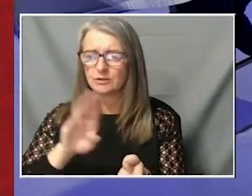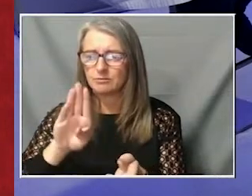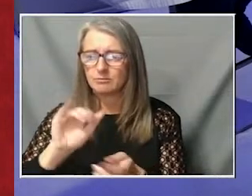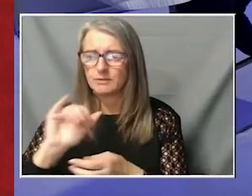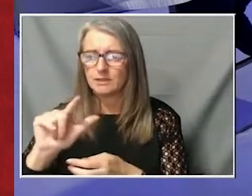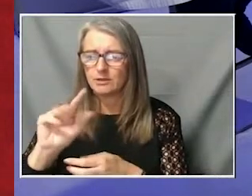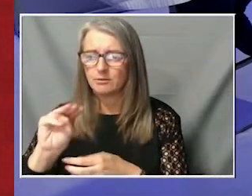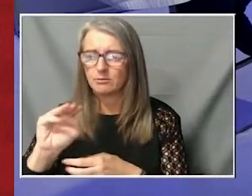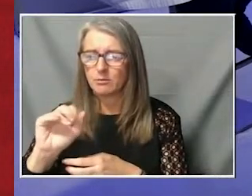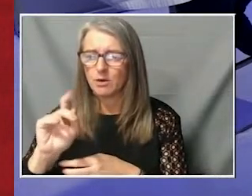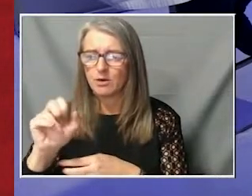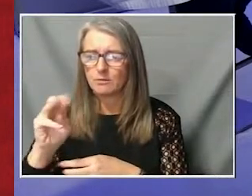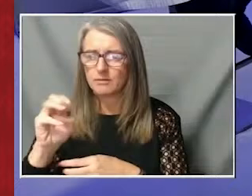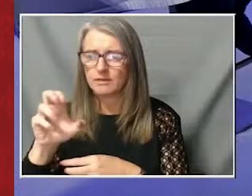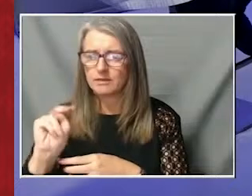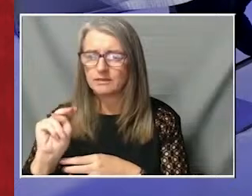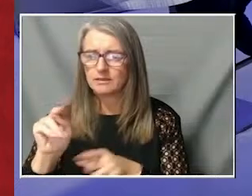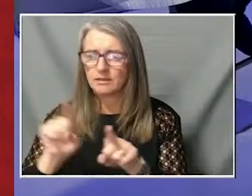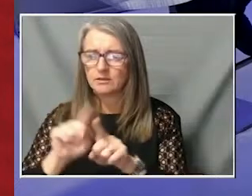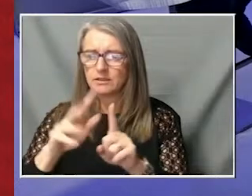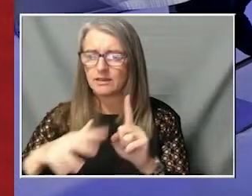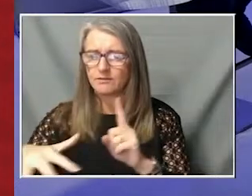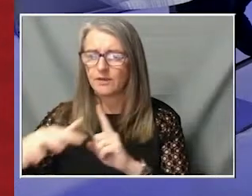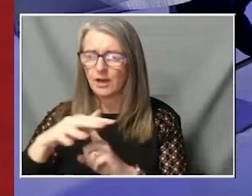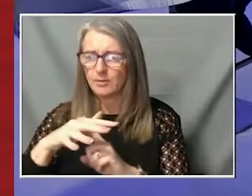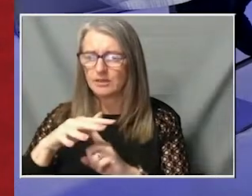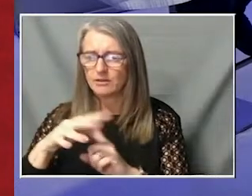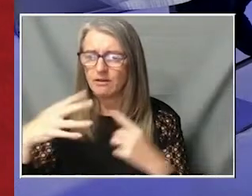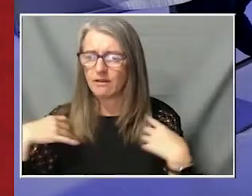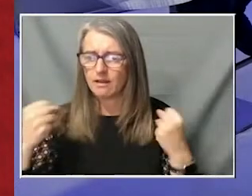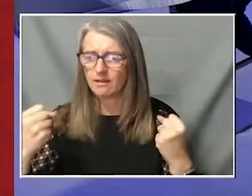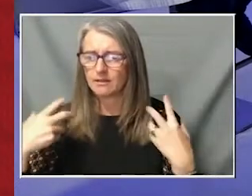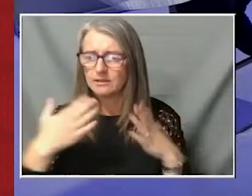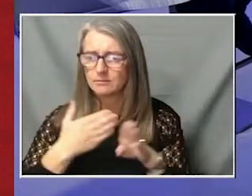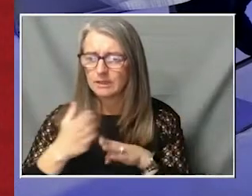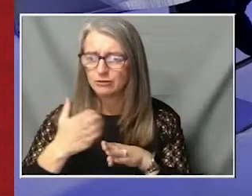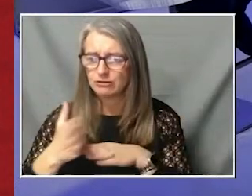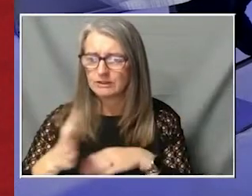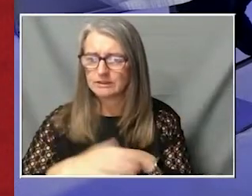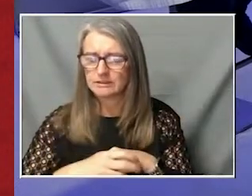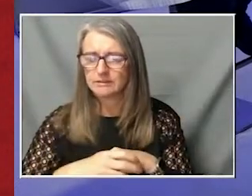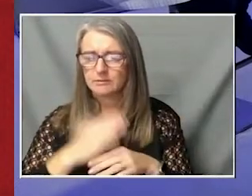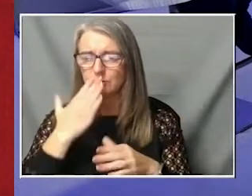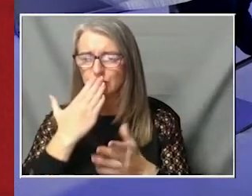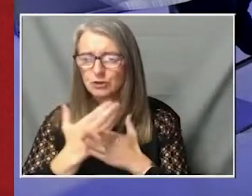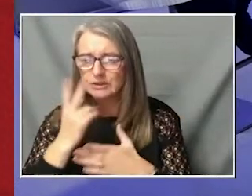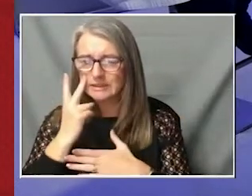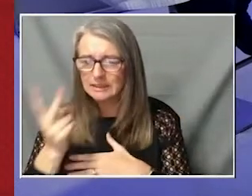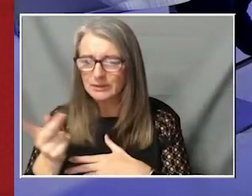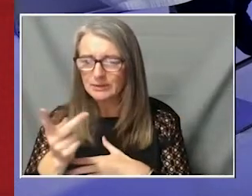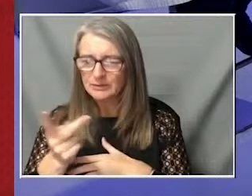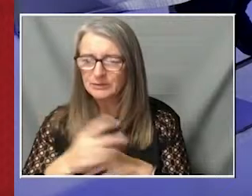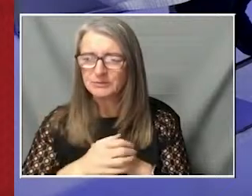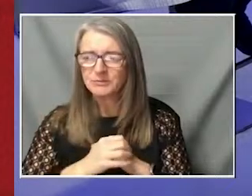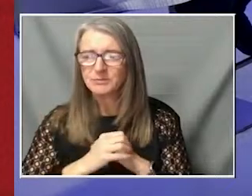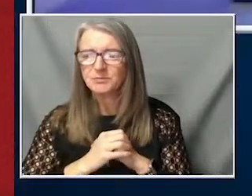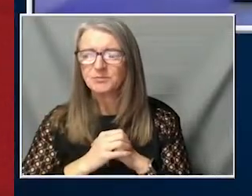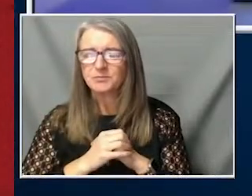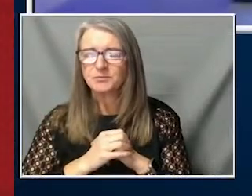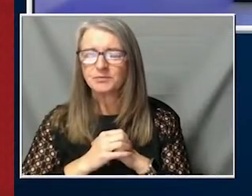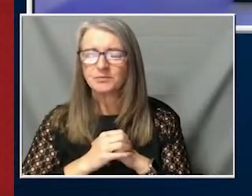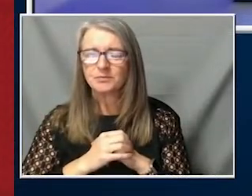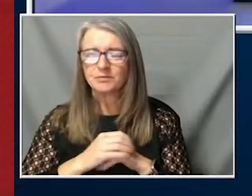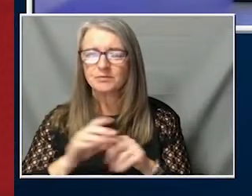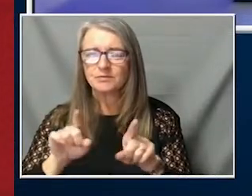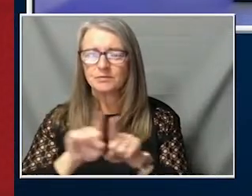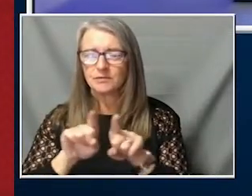he's an environmental health specialist here at the University of Kansas Health System. Hi. Good morning. Good to see you. Good to see you again. Okay, so we also have